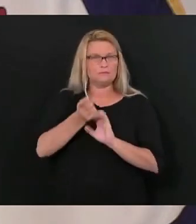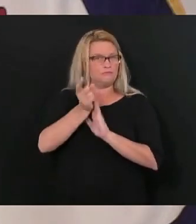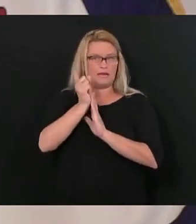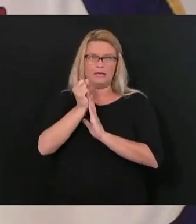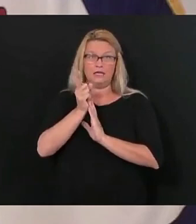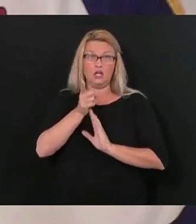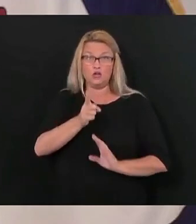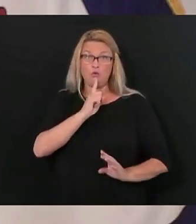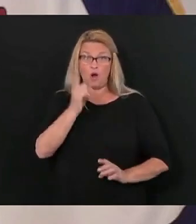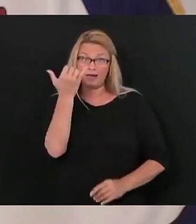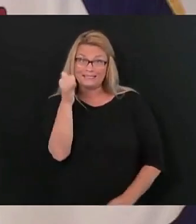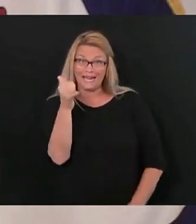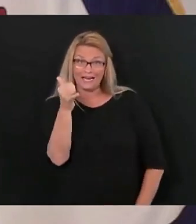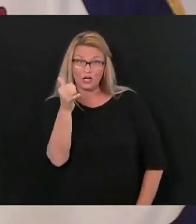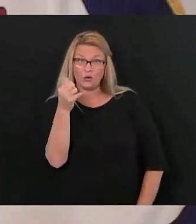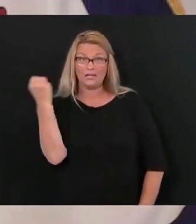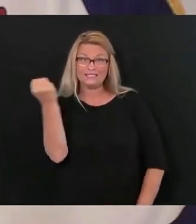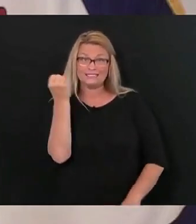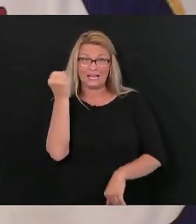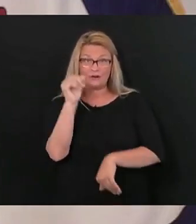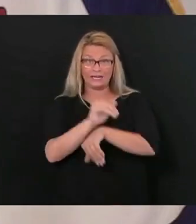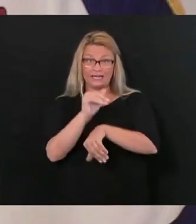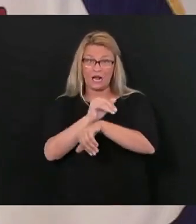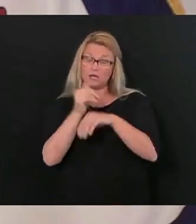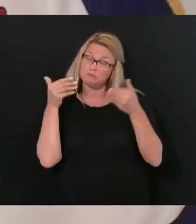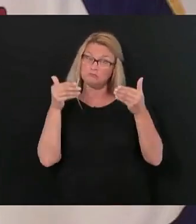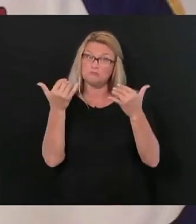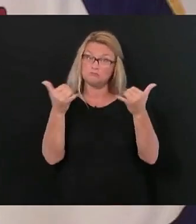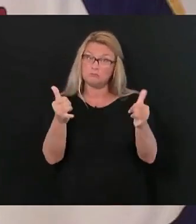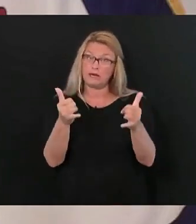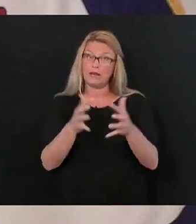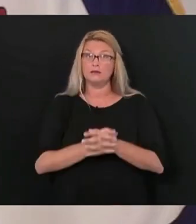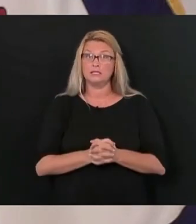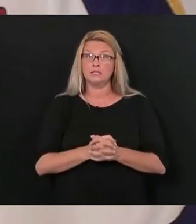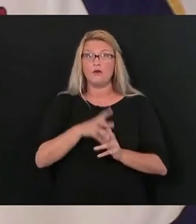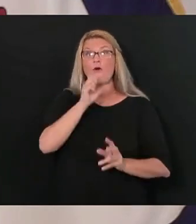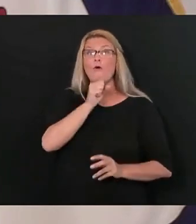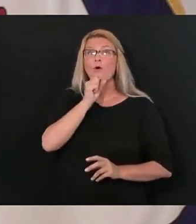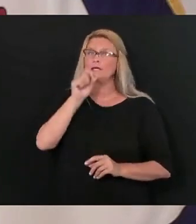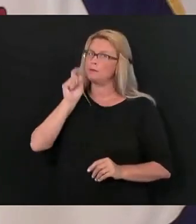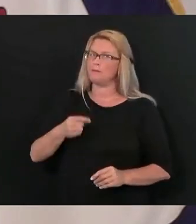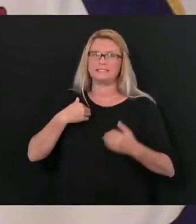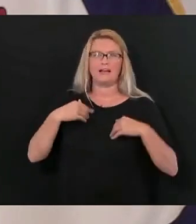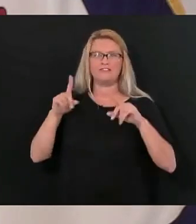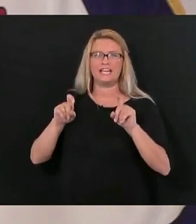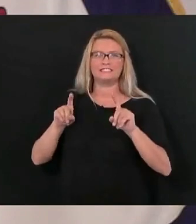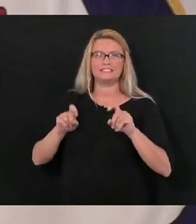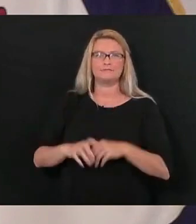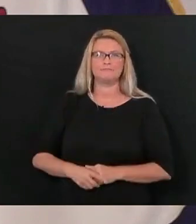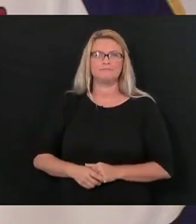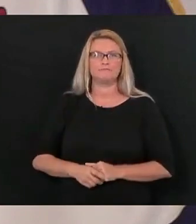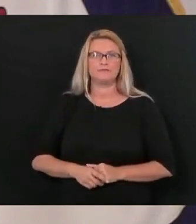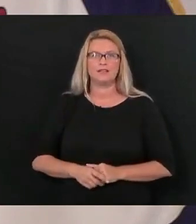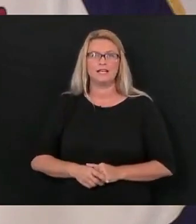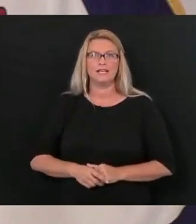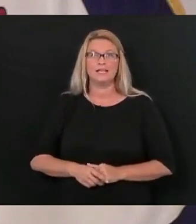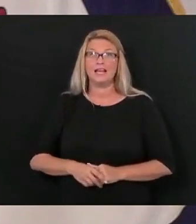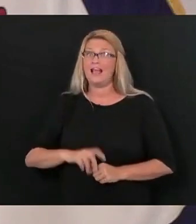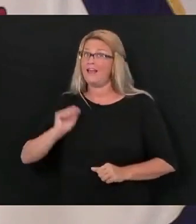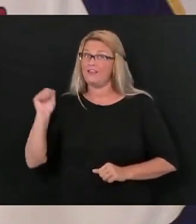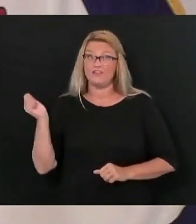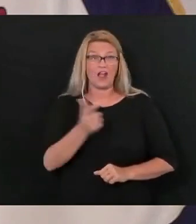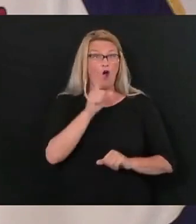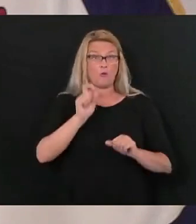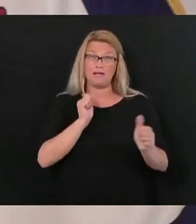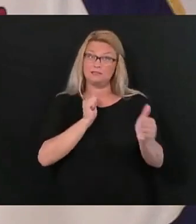the map, on Saturday night you play. If you were in the orange, we got to get you tested. And then we got to get everybody passed. And